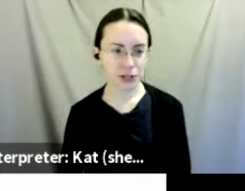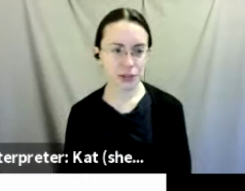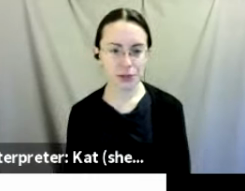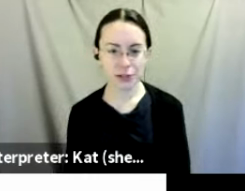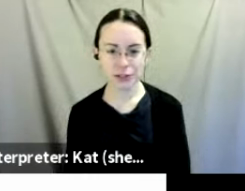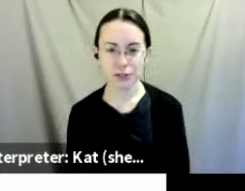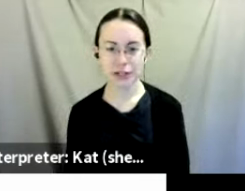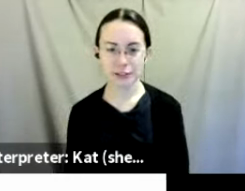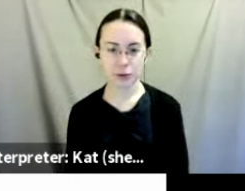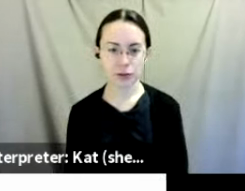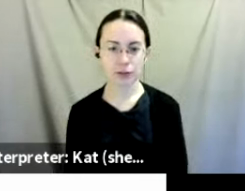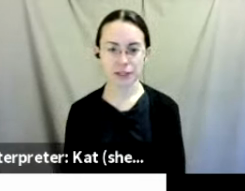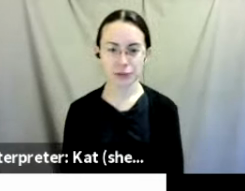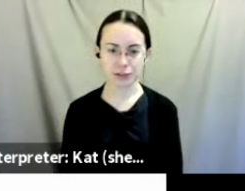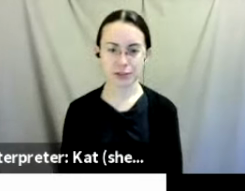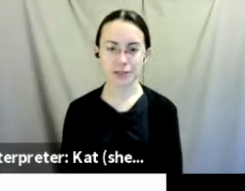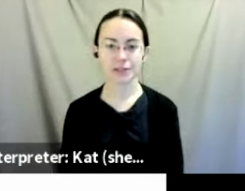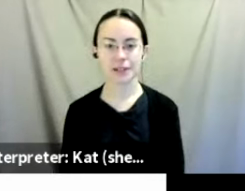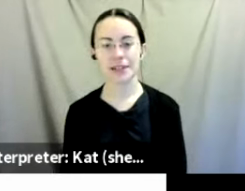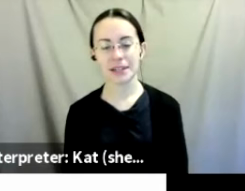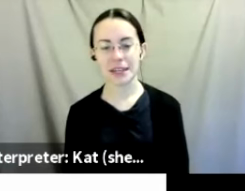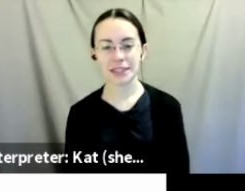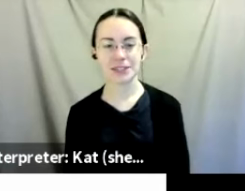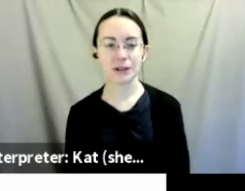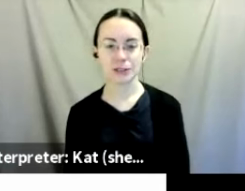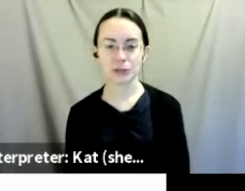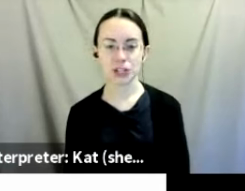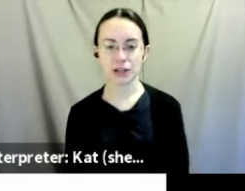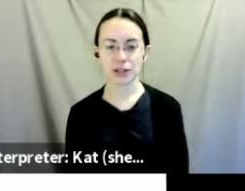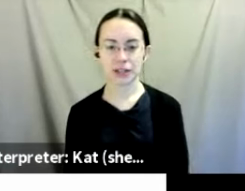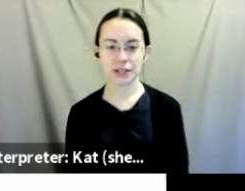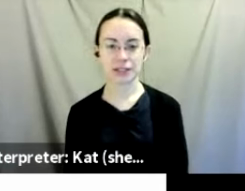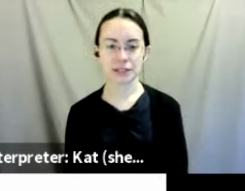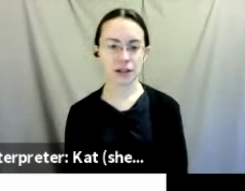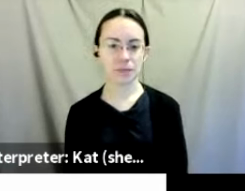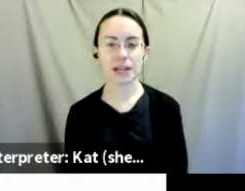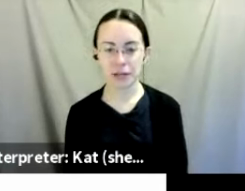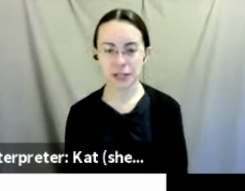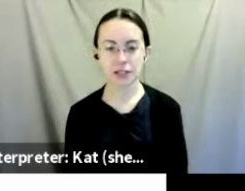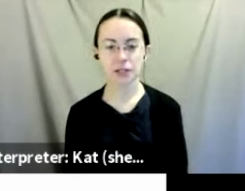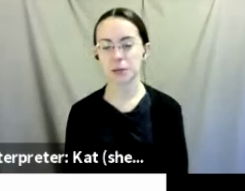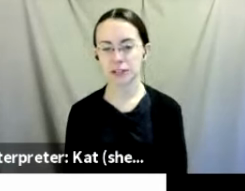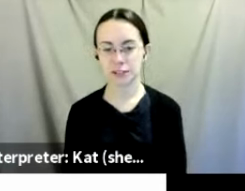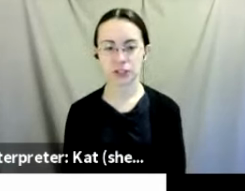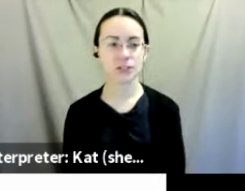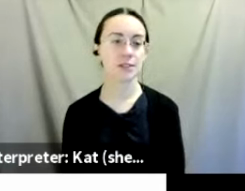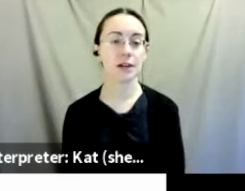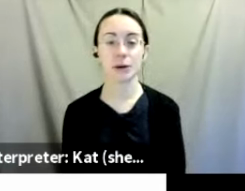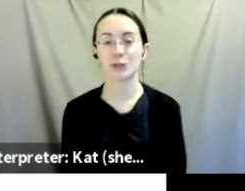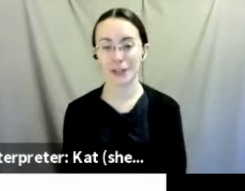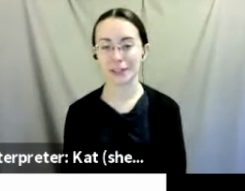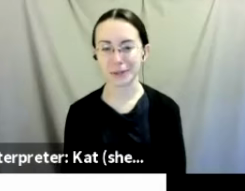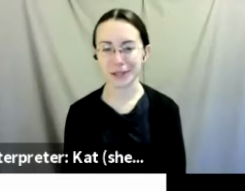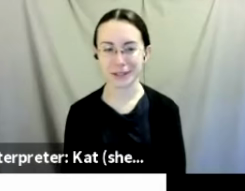So first, I want to acknowledge my grant support from these sources and also share that my opinion and my presentation does